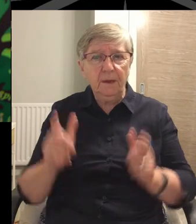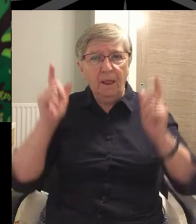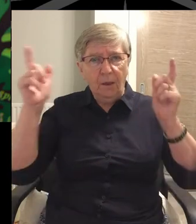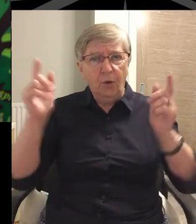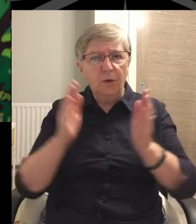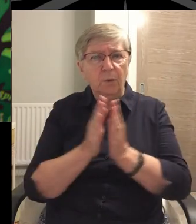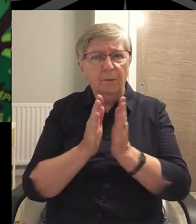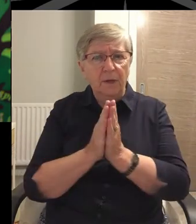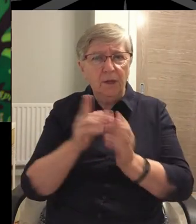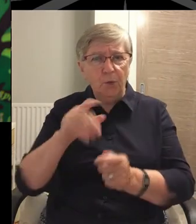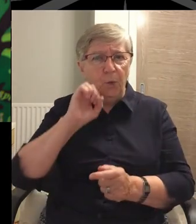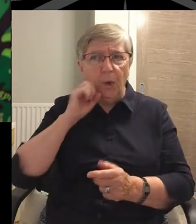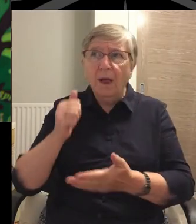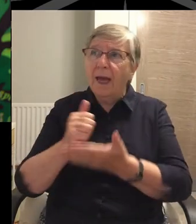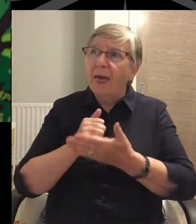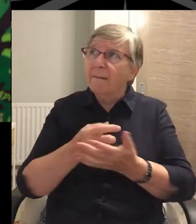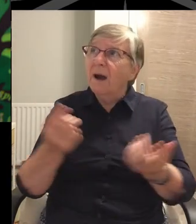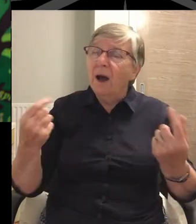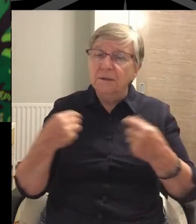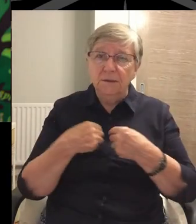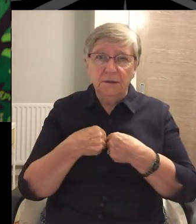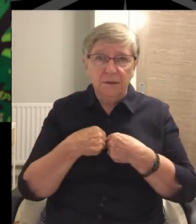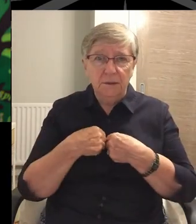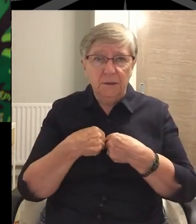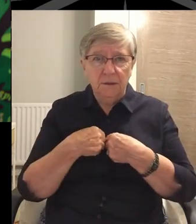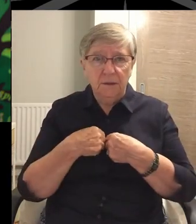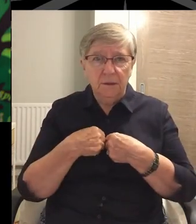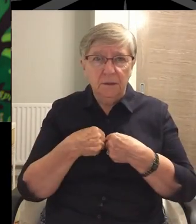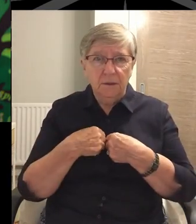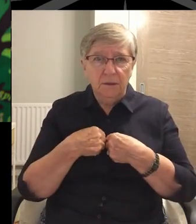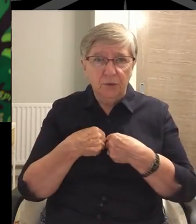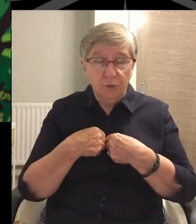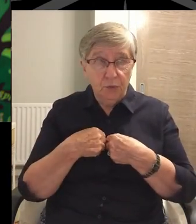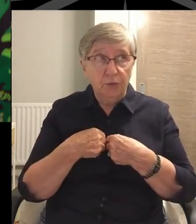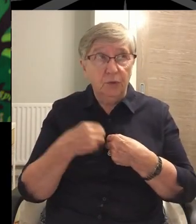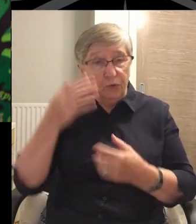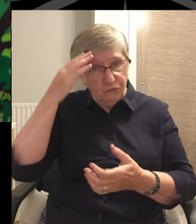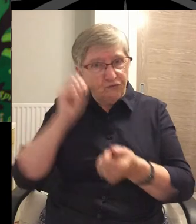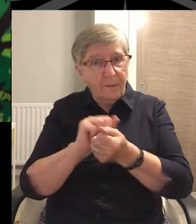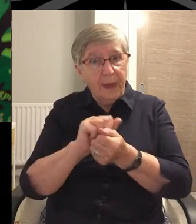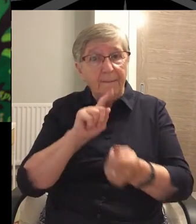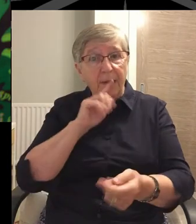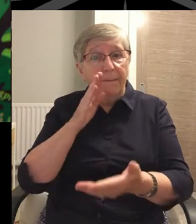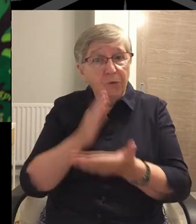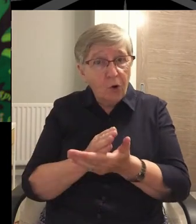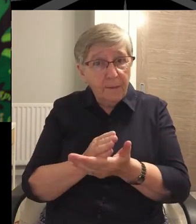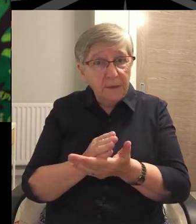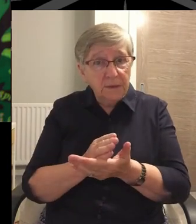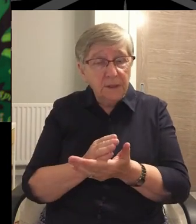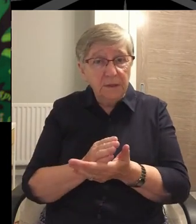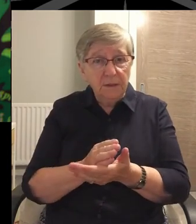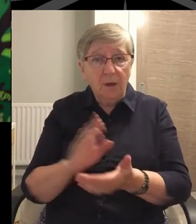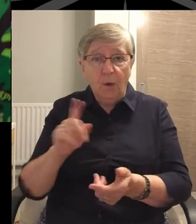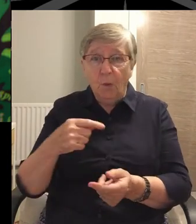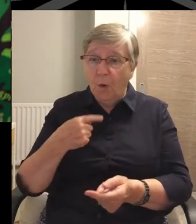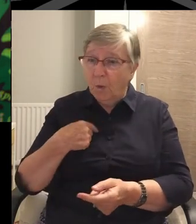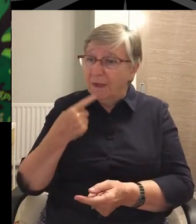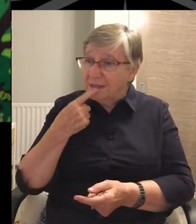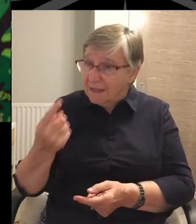And Lord, we pray that you'll help us to live up to the promises that we make, the offers that we